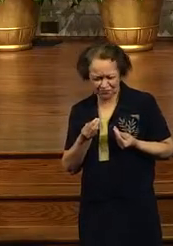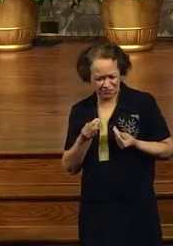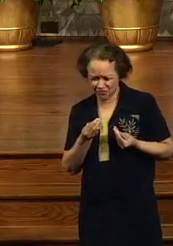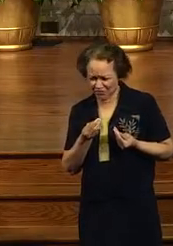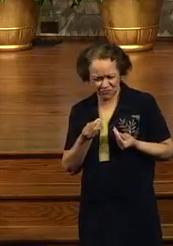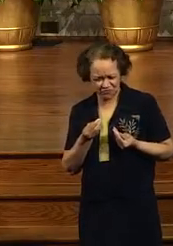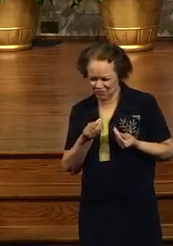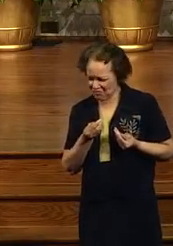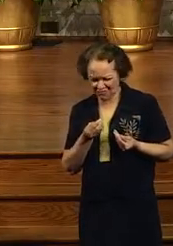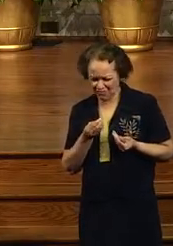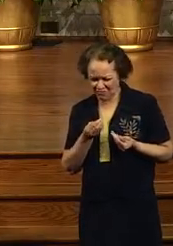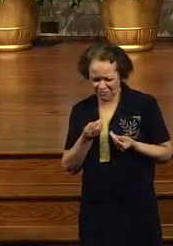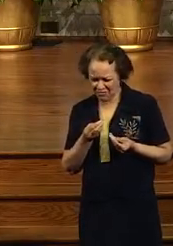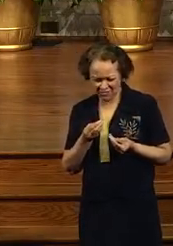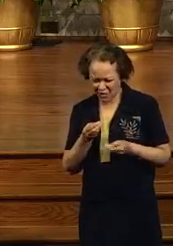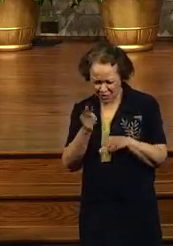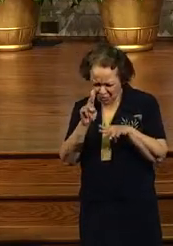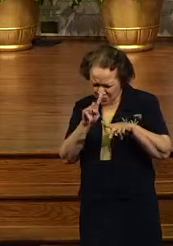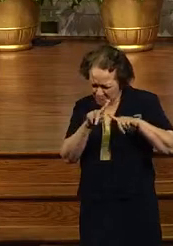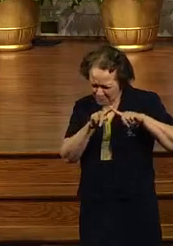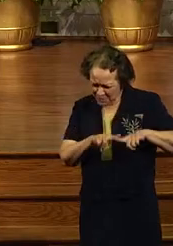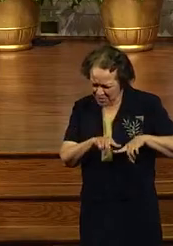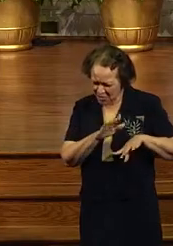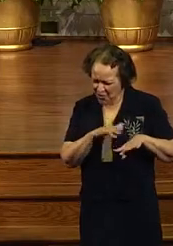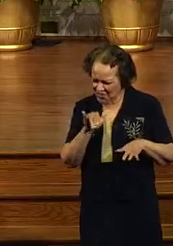Don't base your marriage on the physical.